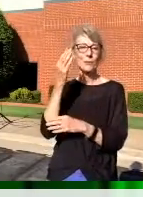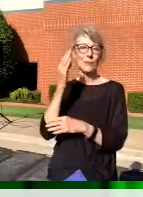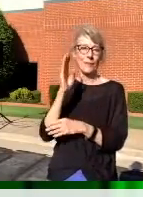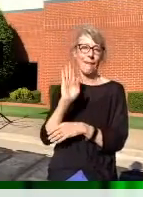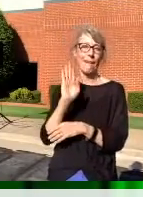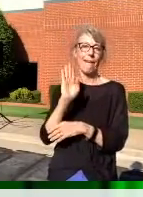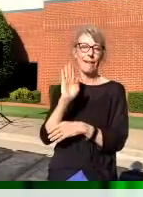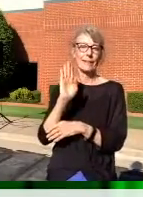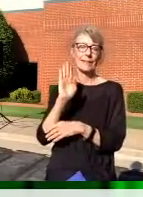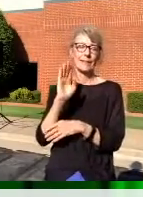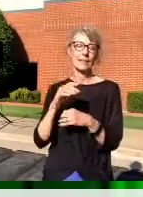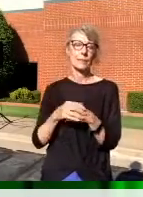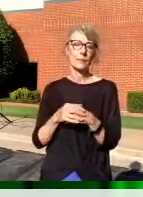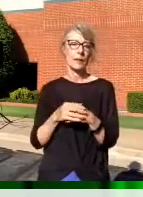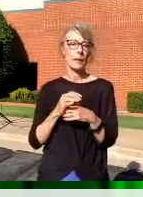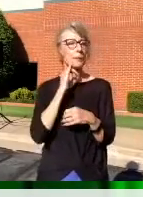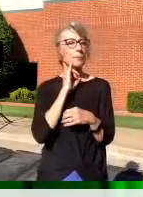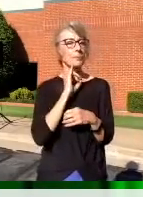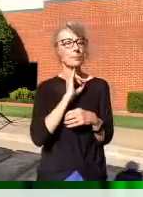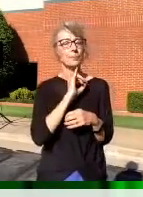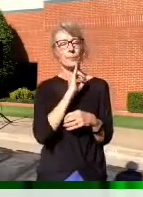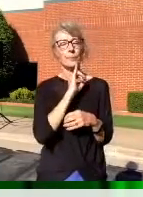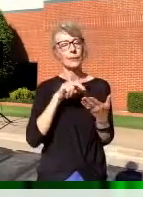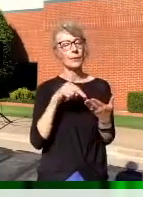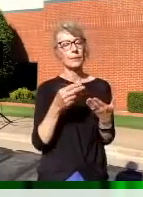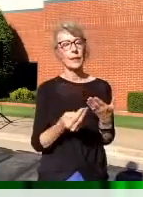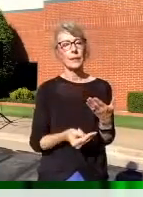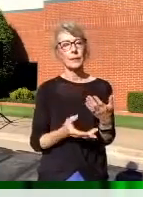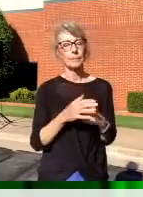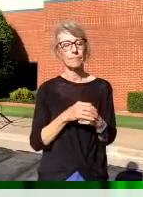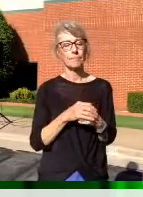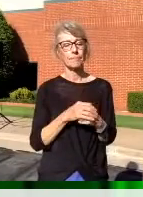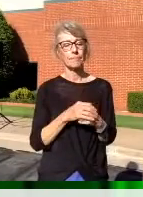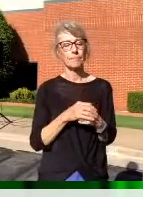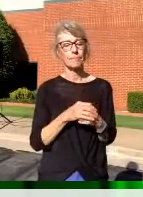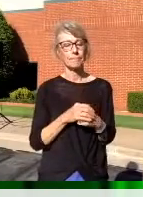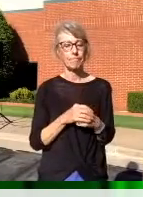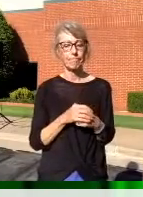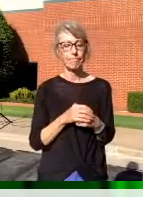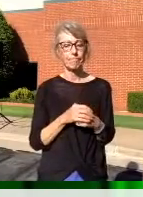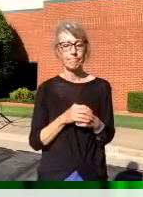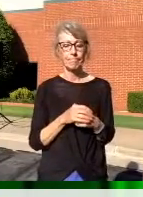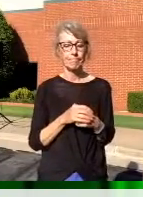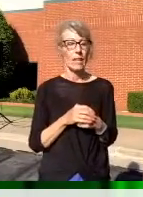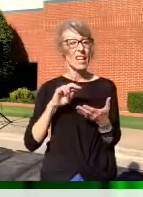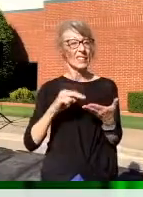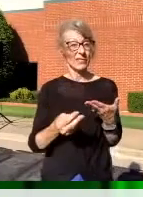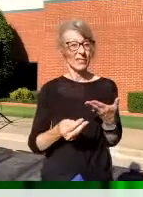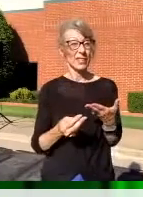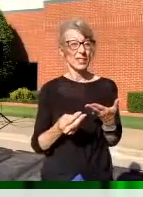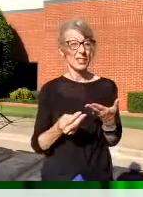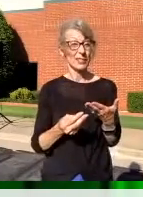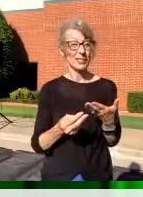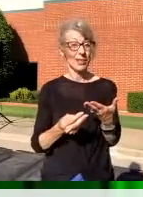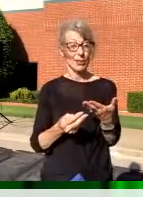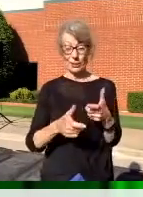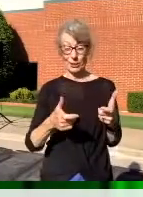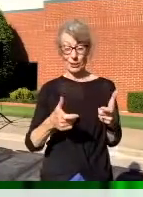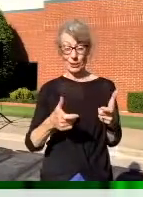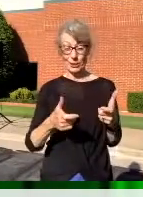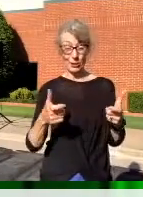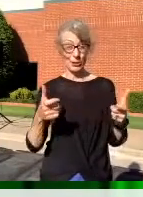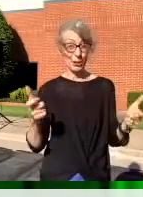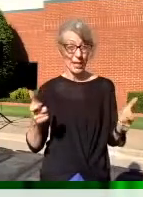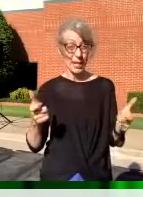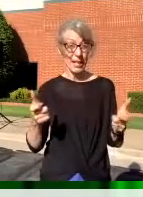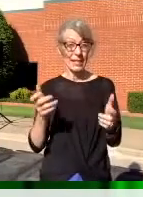Israel had simply failed. In fact, this failure was so significant that Jesus' cleansing of the temple was